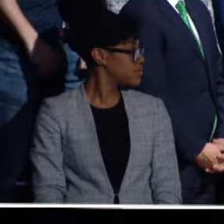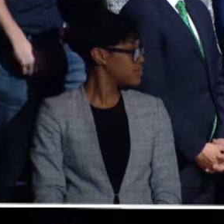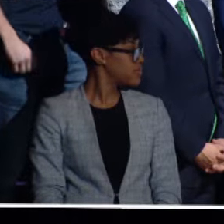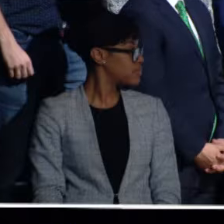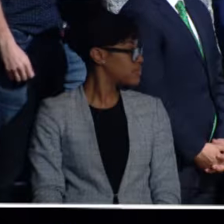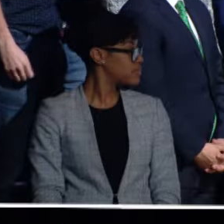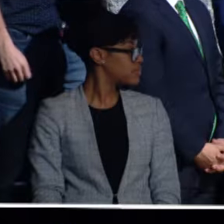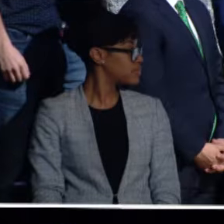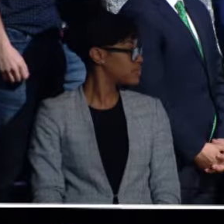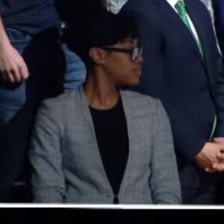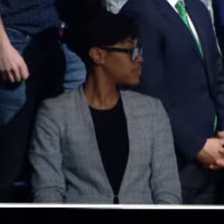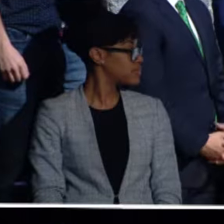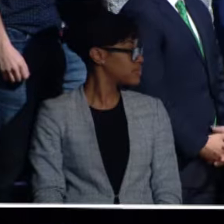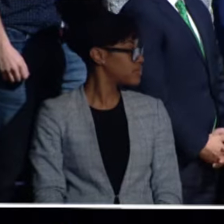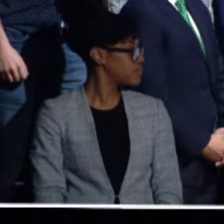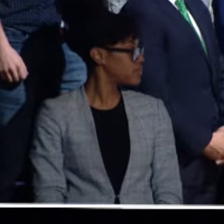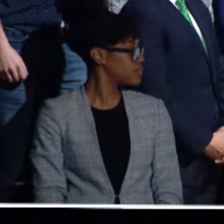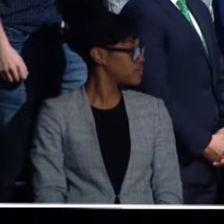Cut.